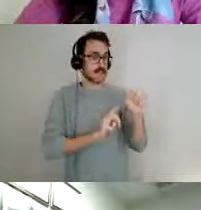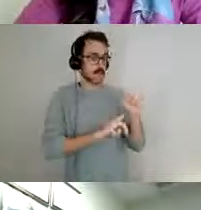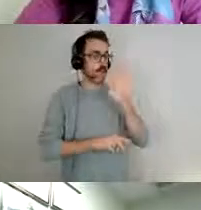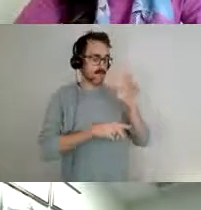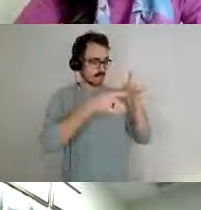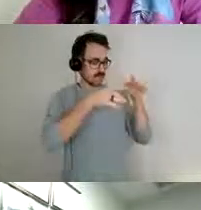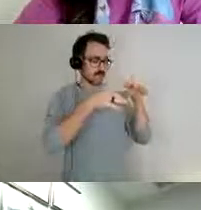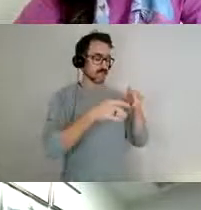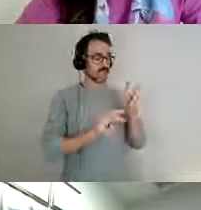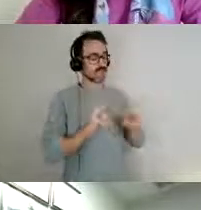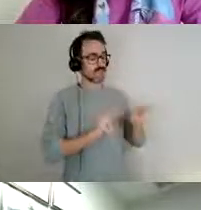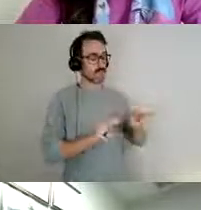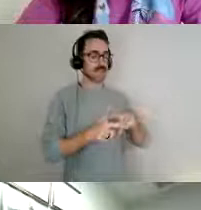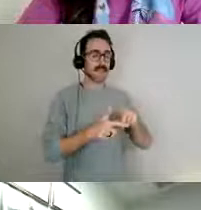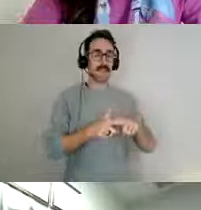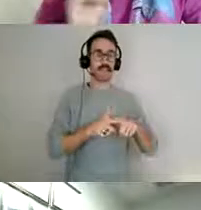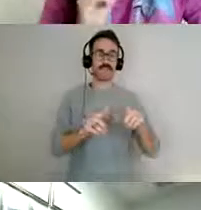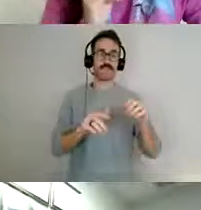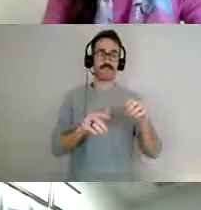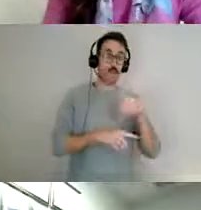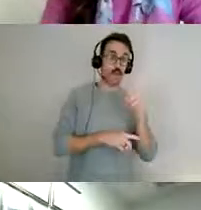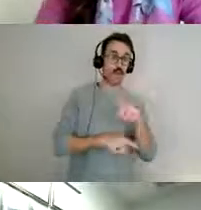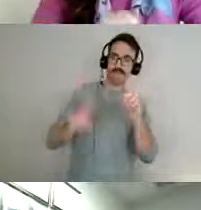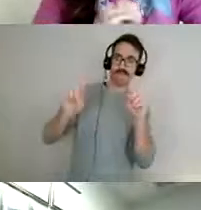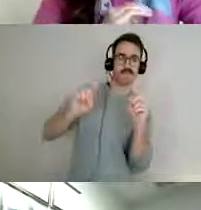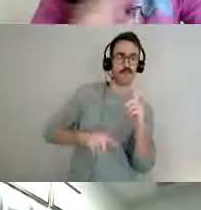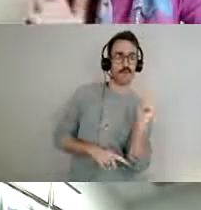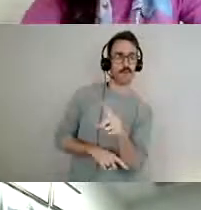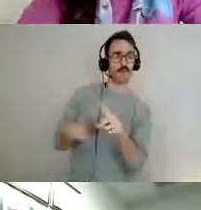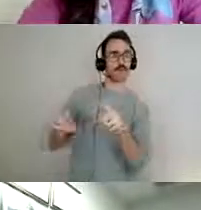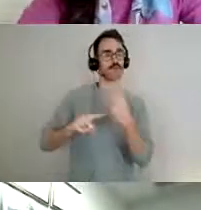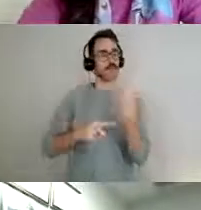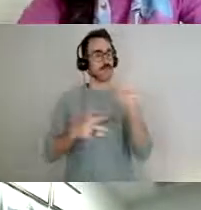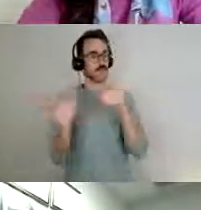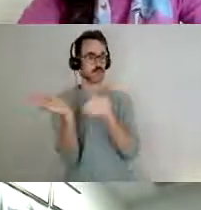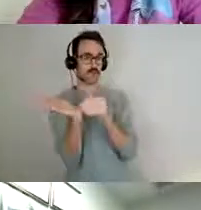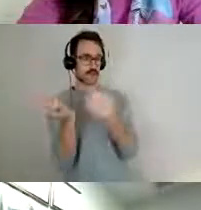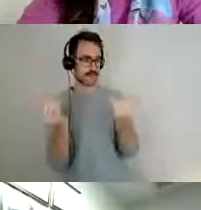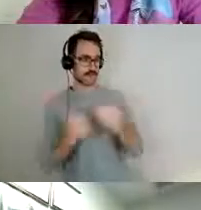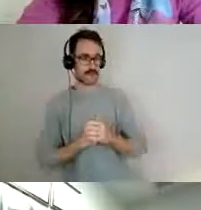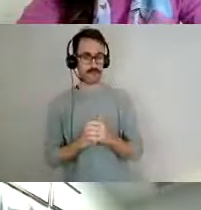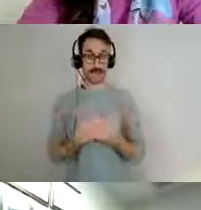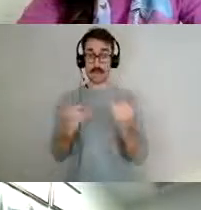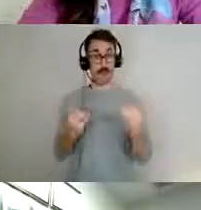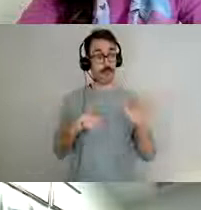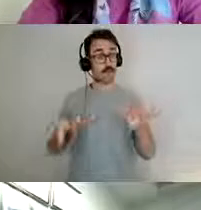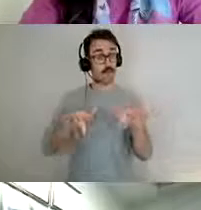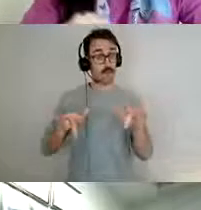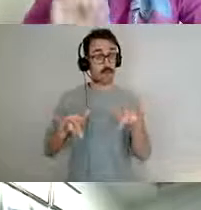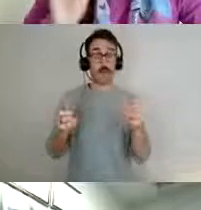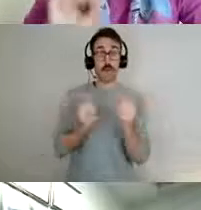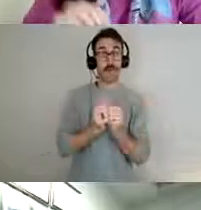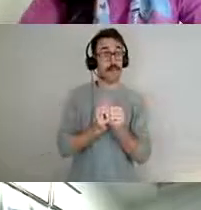speakers at the end. The session is being recorded, and all the slide decks that you see today will be with